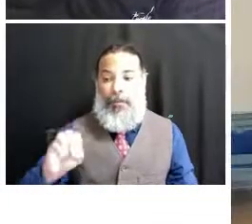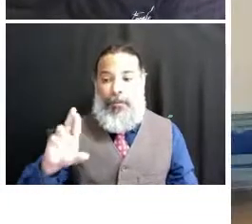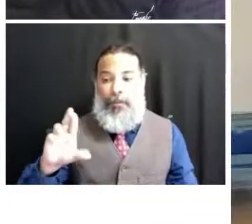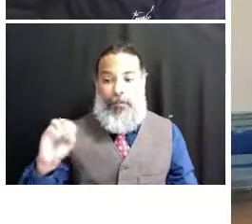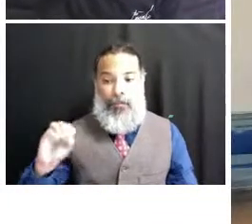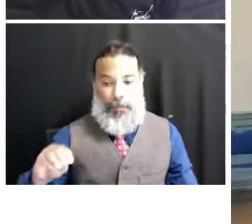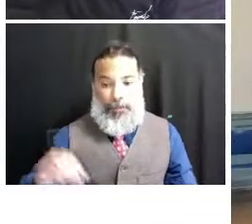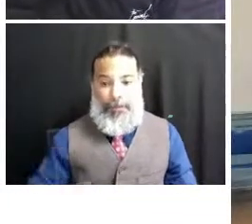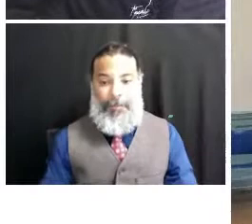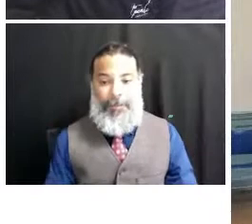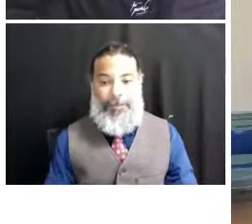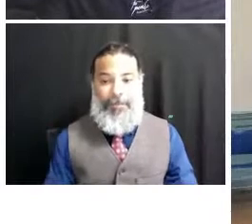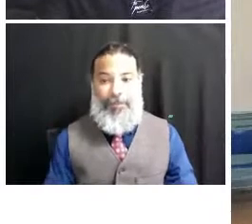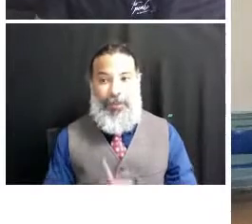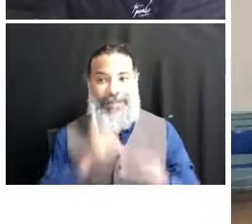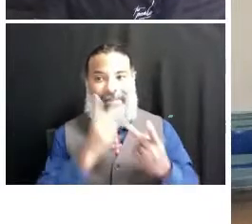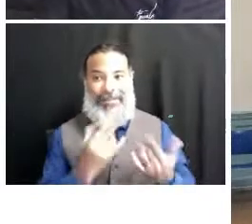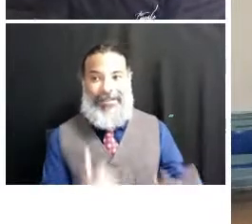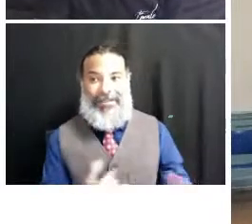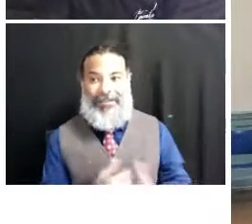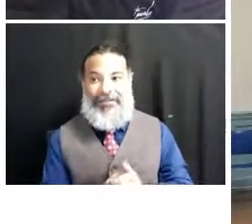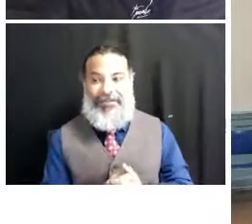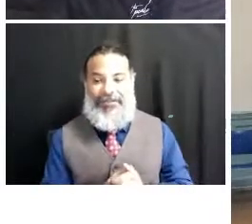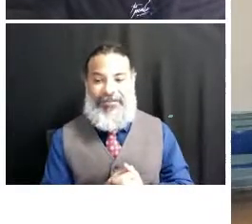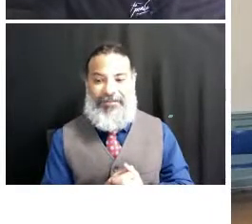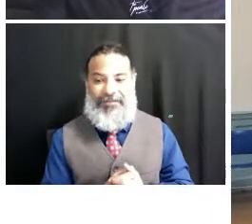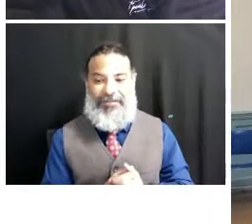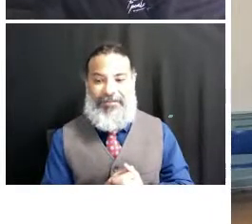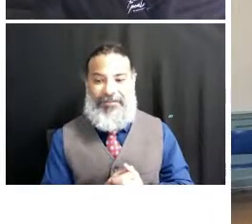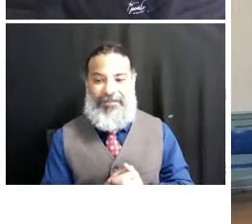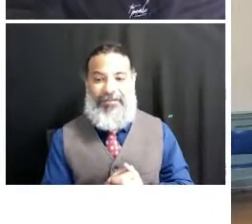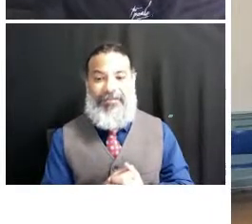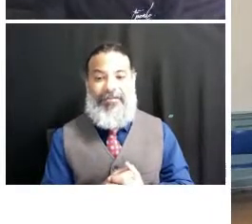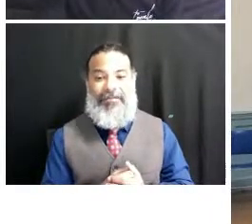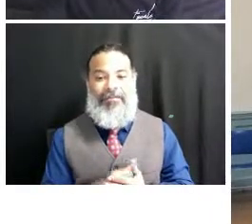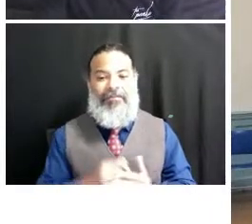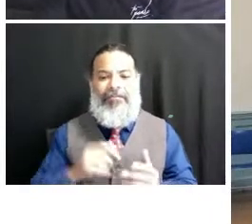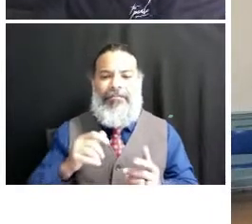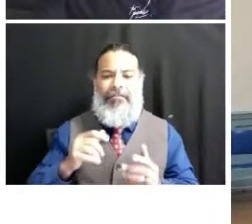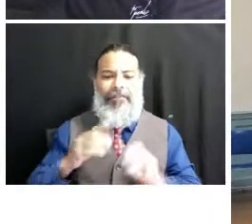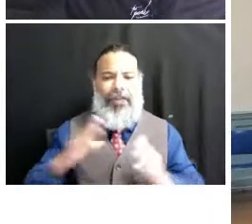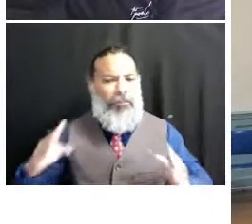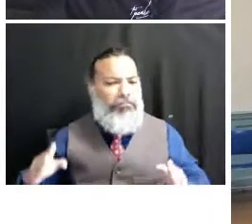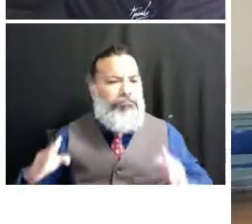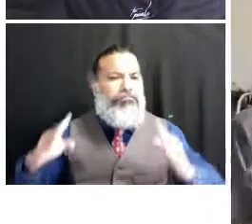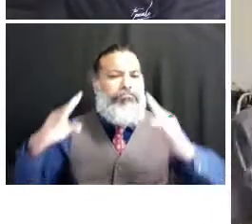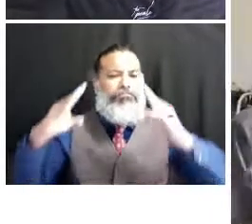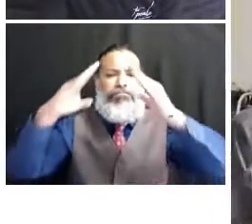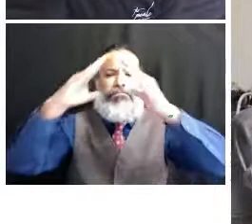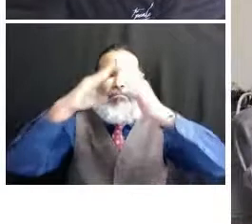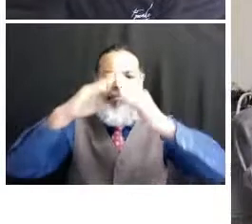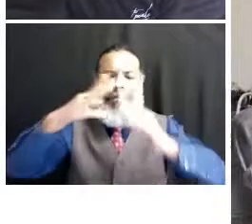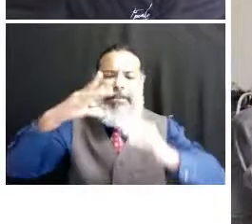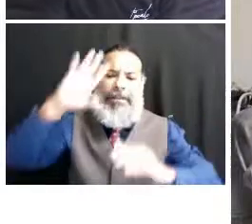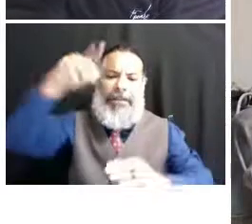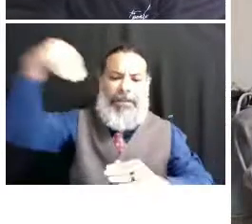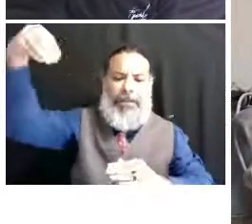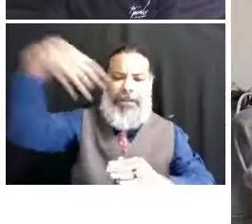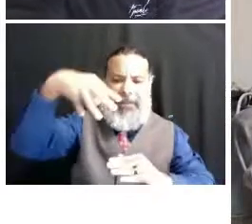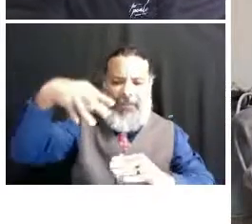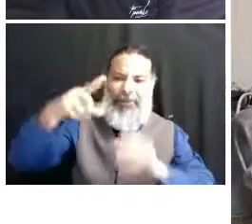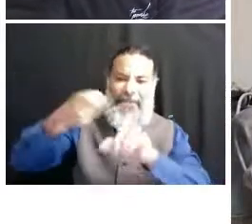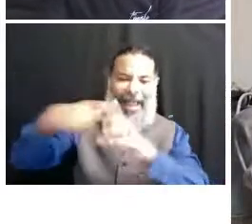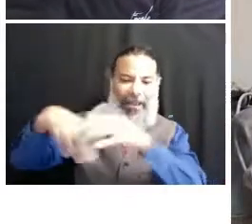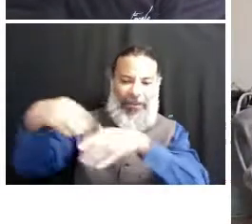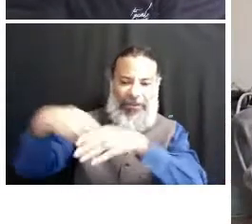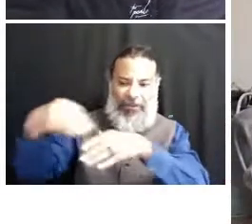Room, which you currently see some images coming up here. With soaring ceilings and a large skylight at its center, the Latrobe Room